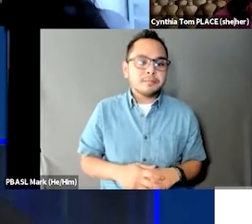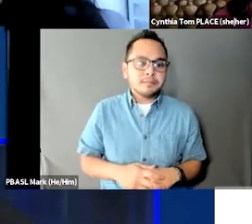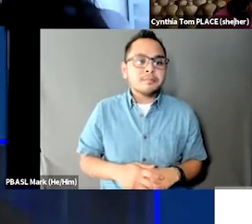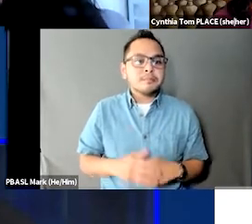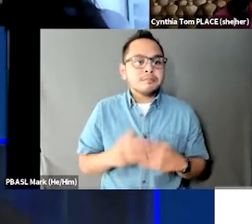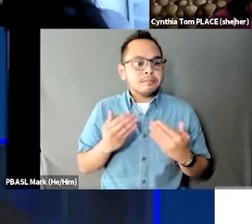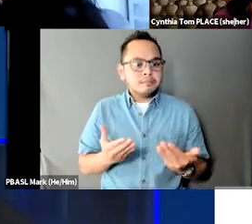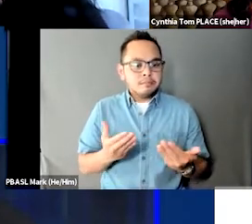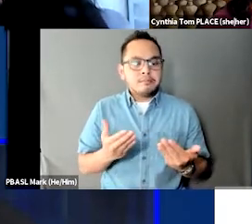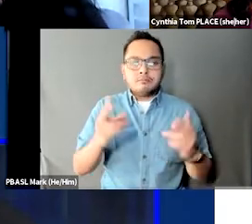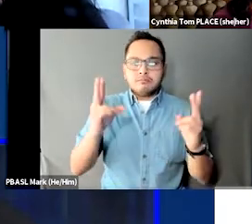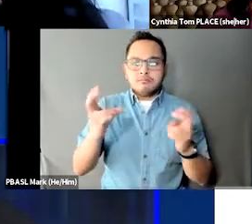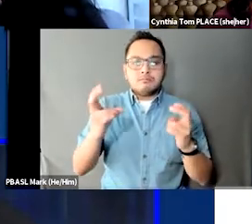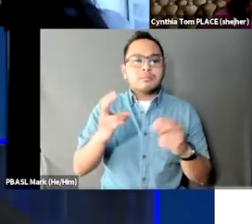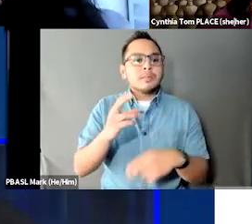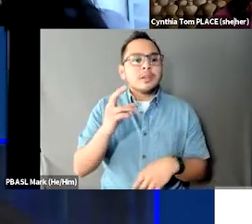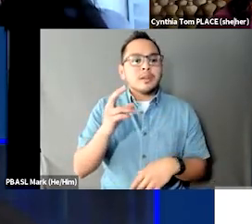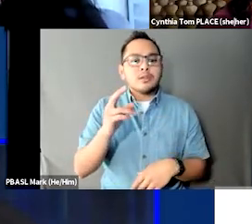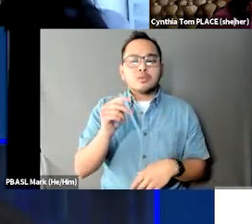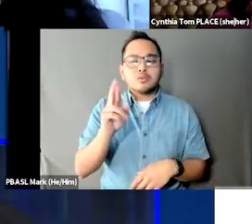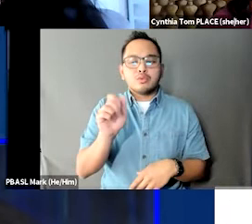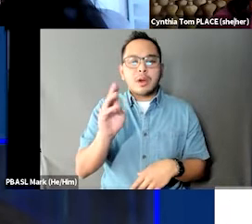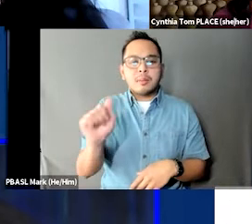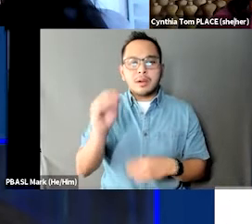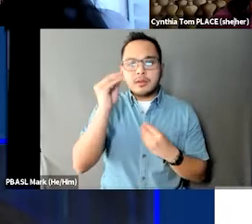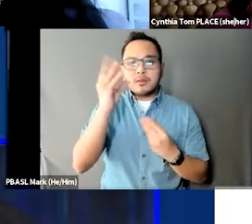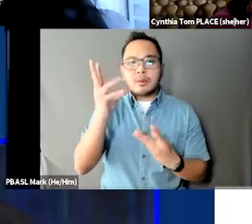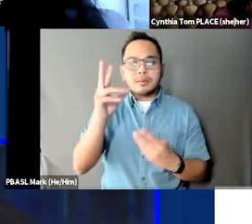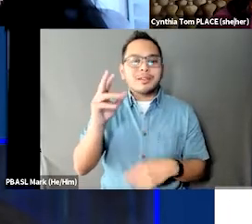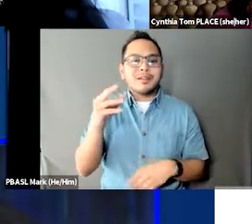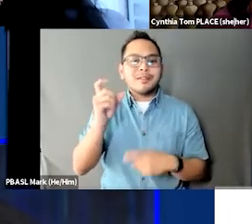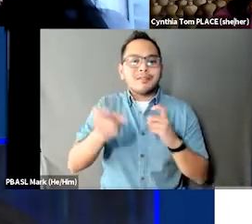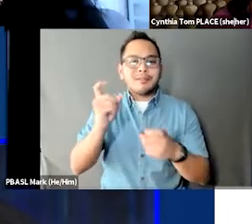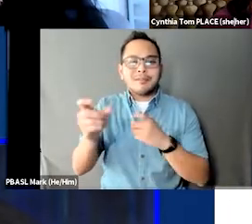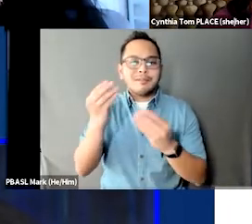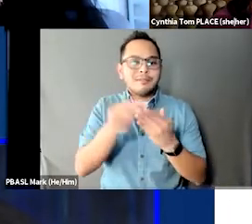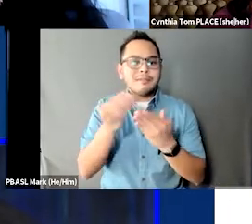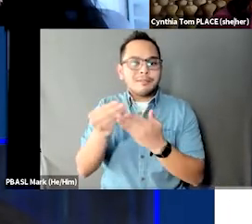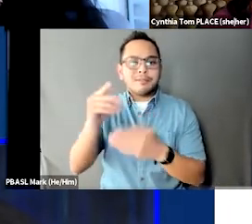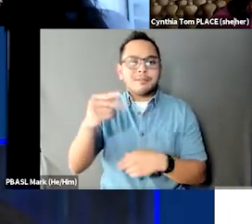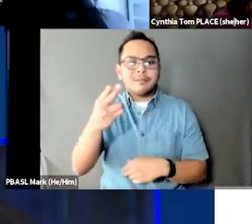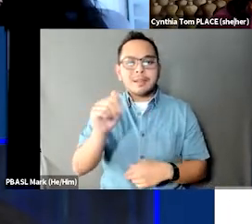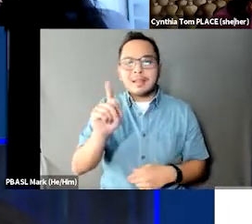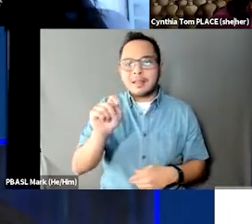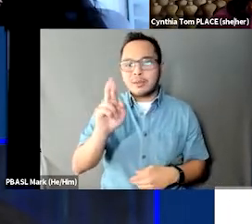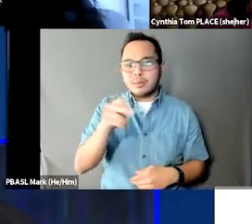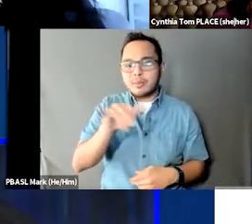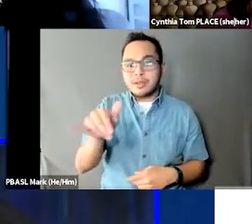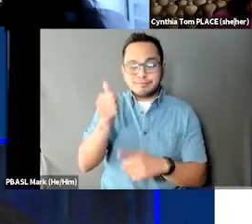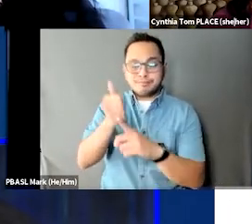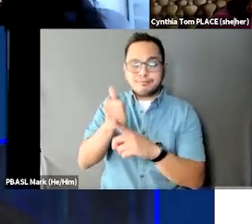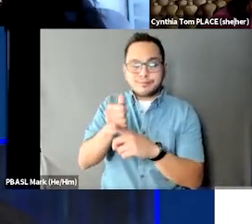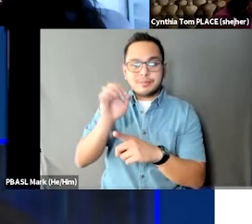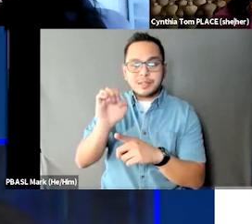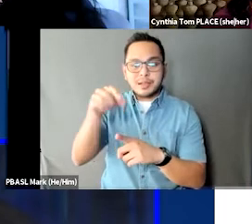So this is entitled Trauma-Informed Philanthropy. The image is a painting of a dark complected Ecuadorian woman who's